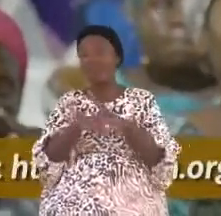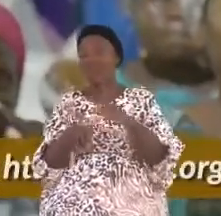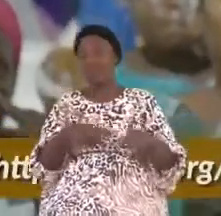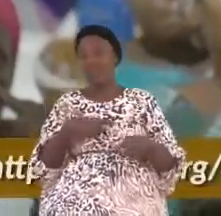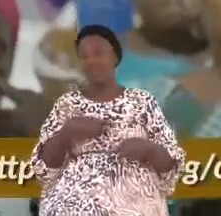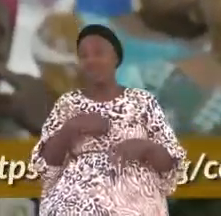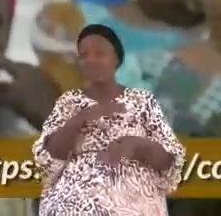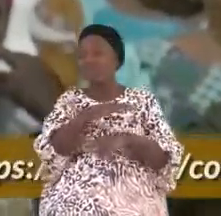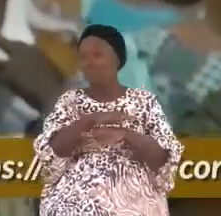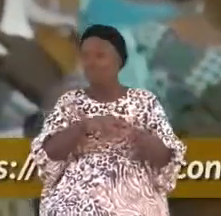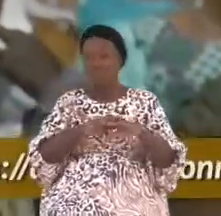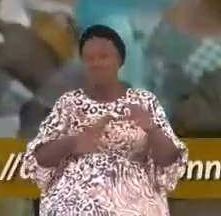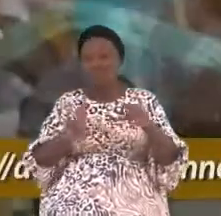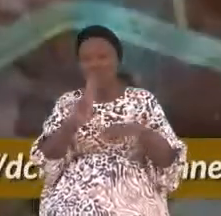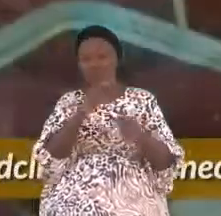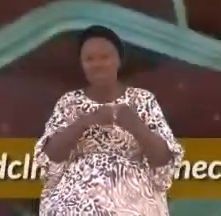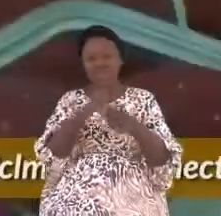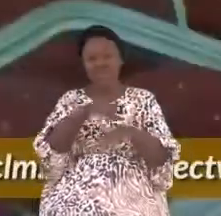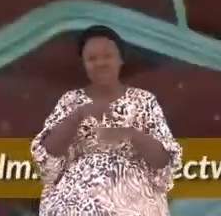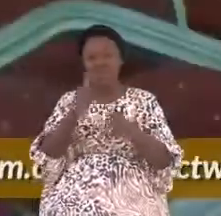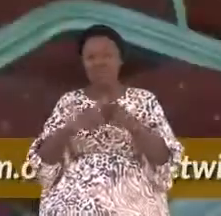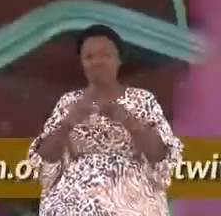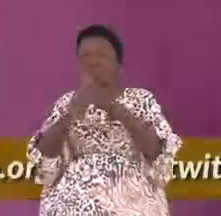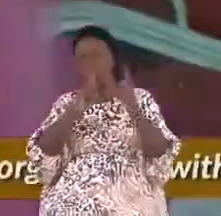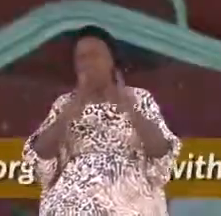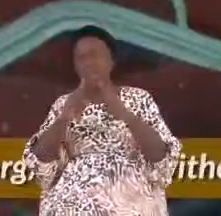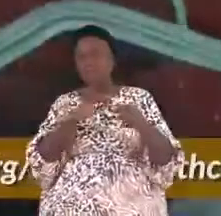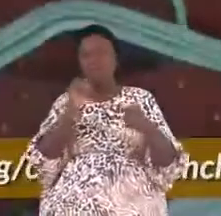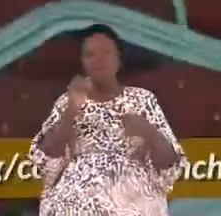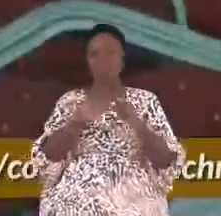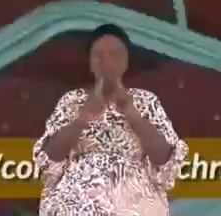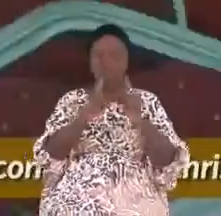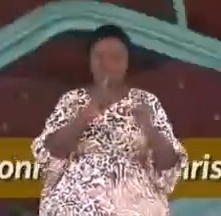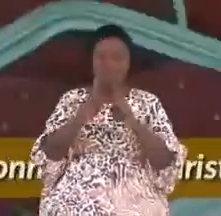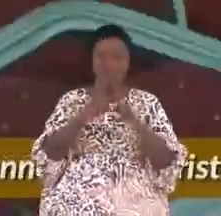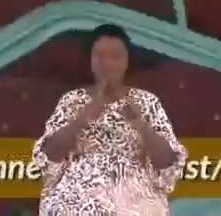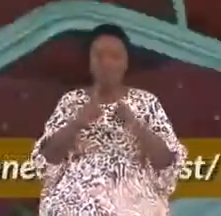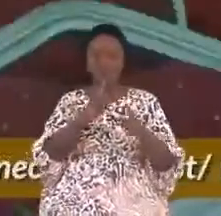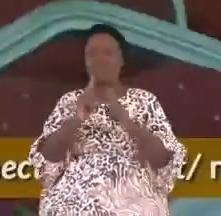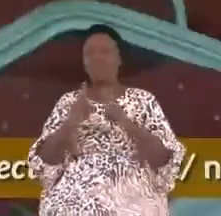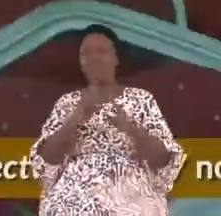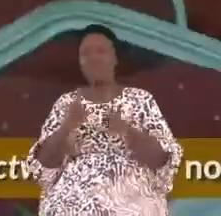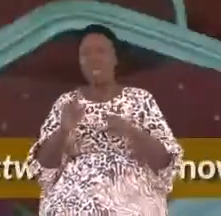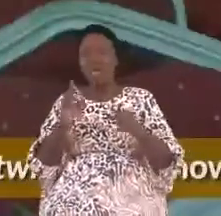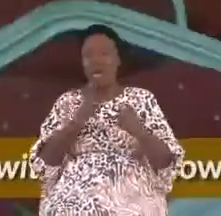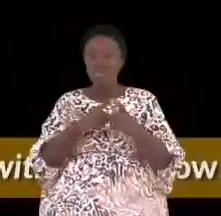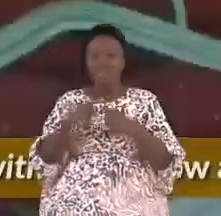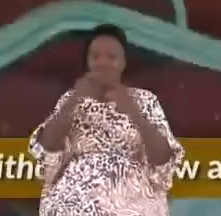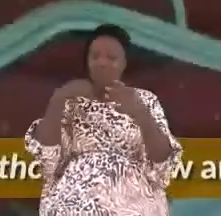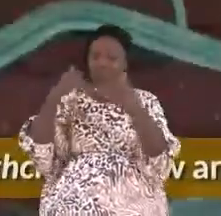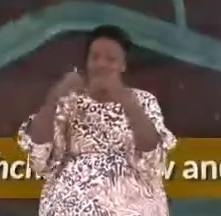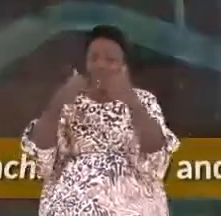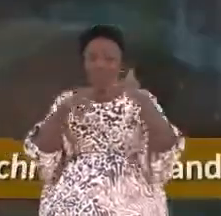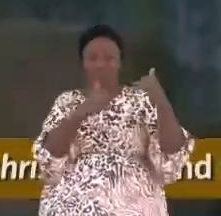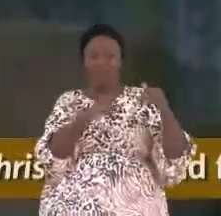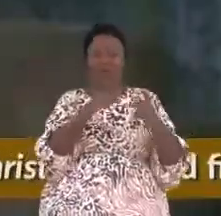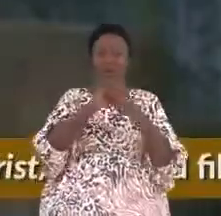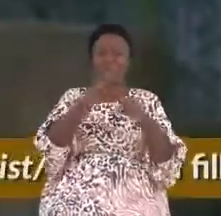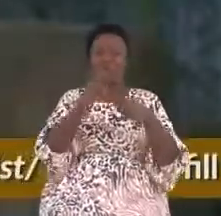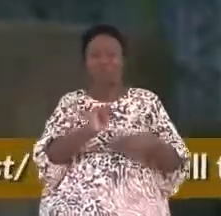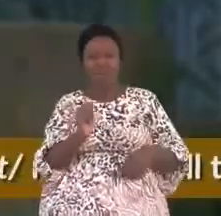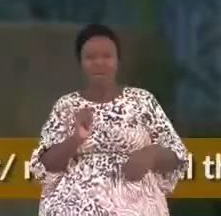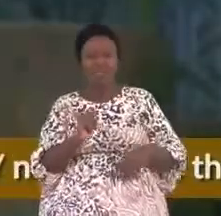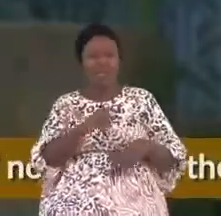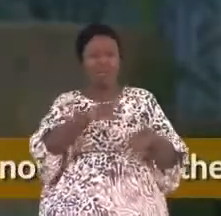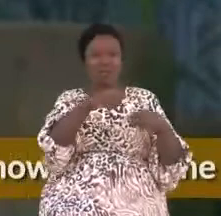room there you are waiting for miracle nation you are waiting for miracle and those who are coming from all over you are waiting for america not